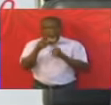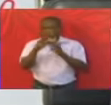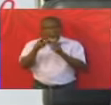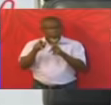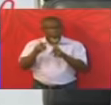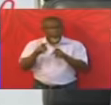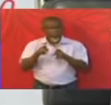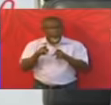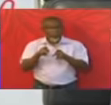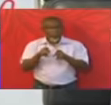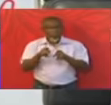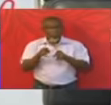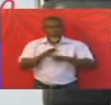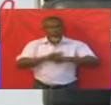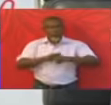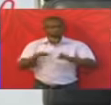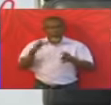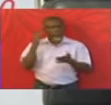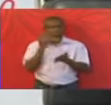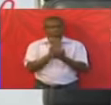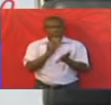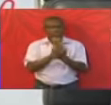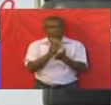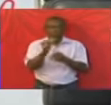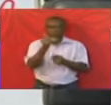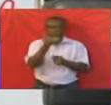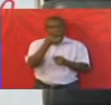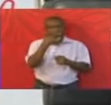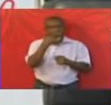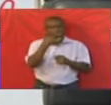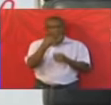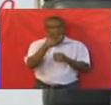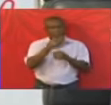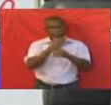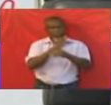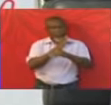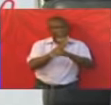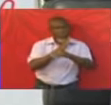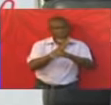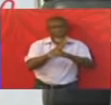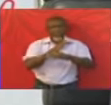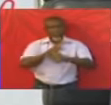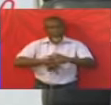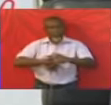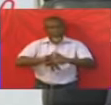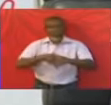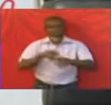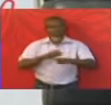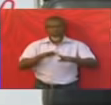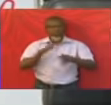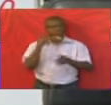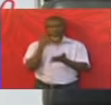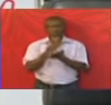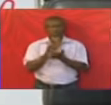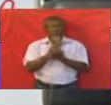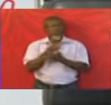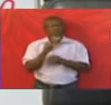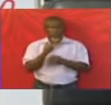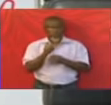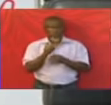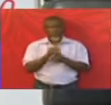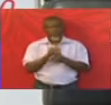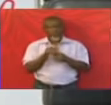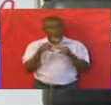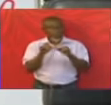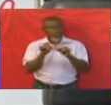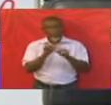their contraceptive pill or any form of contraception before taking a vaccine. It is ill-advised to try an